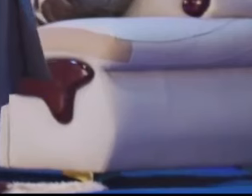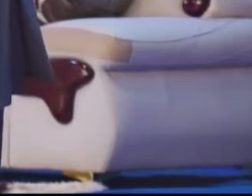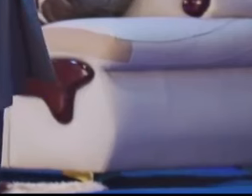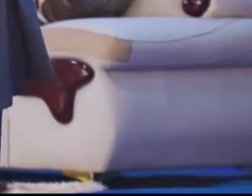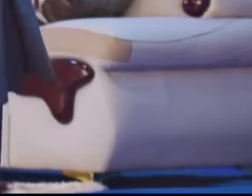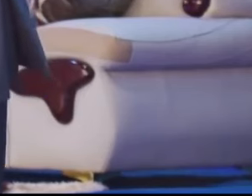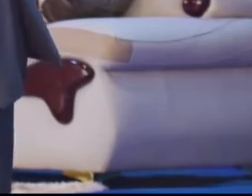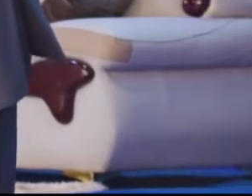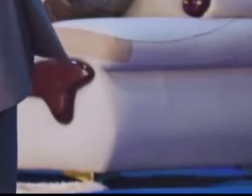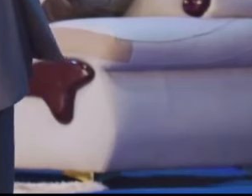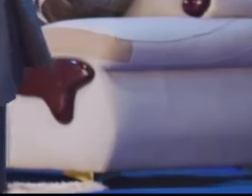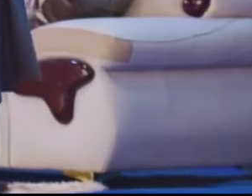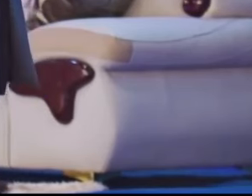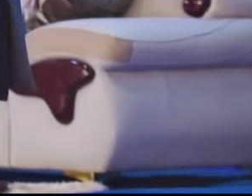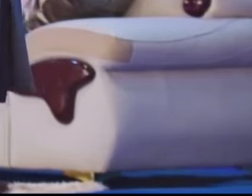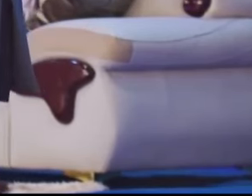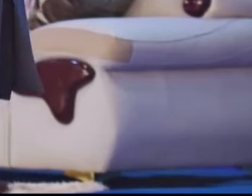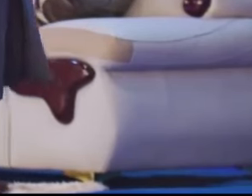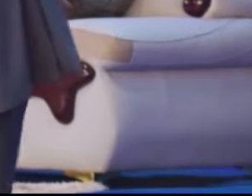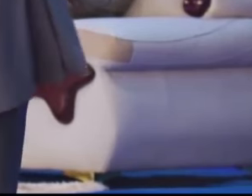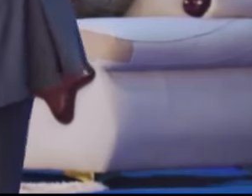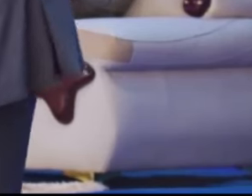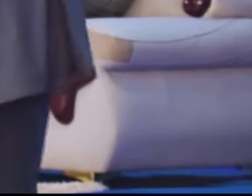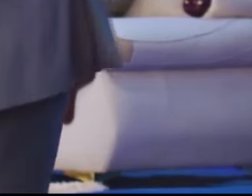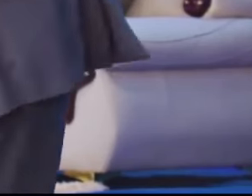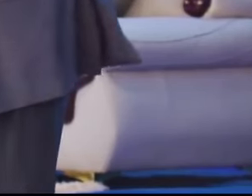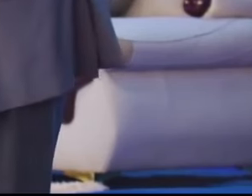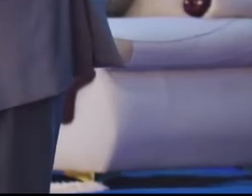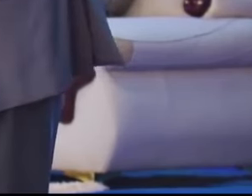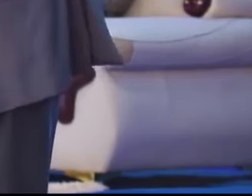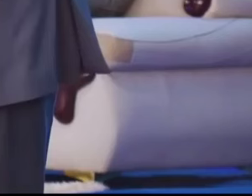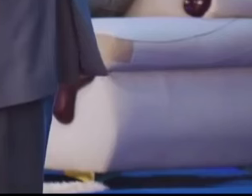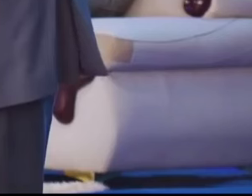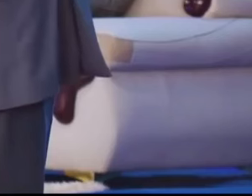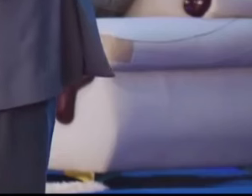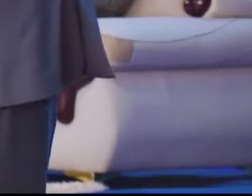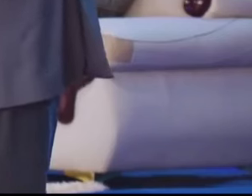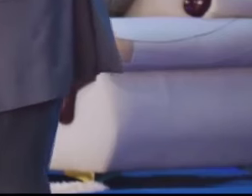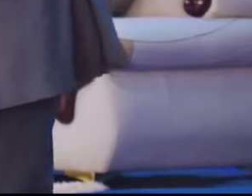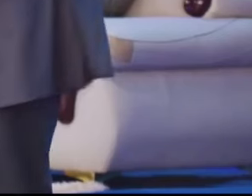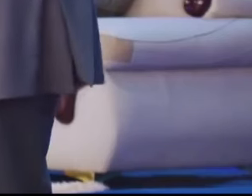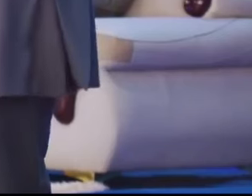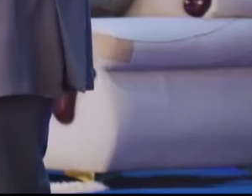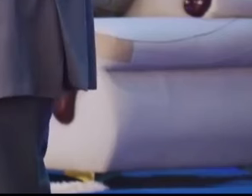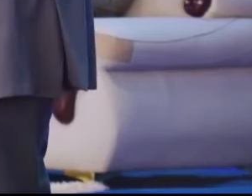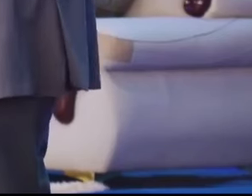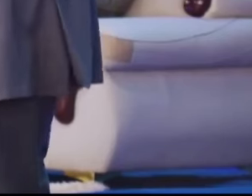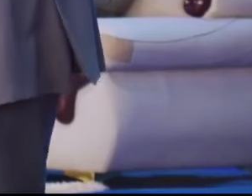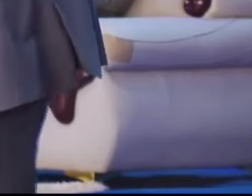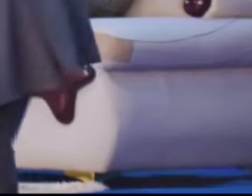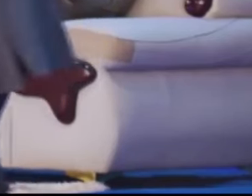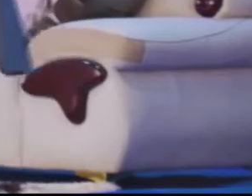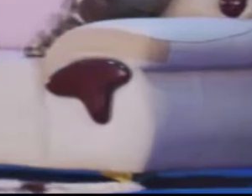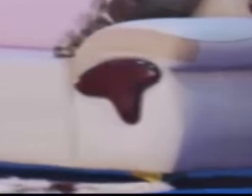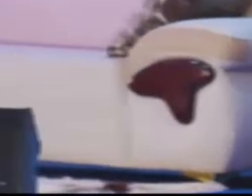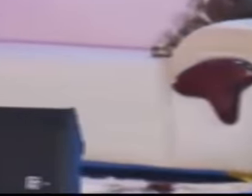the achievement I have to have today. And then you exercise, and then you are ready. Now you are ready to go,